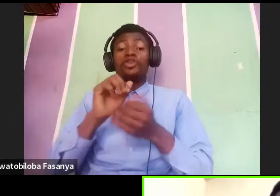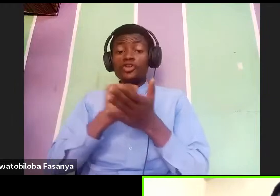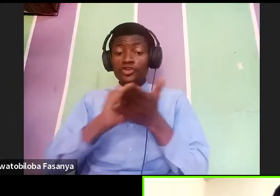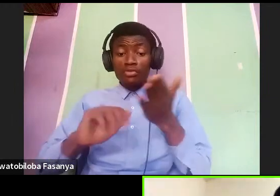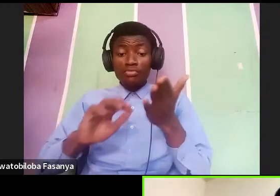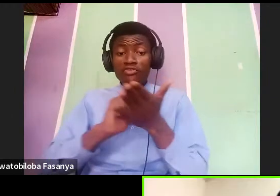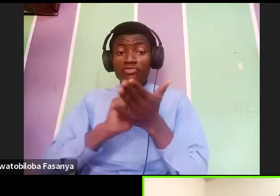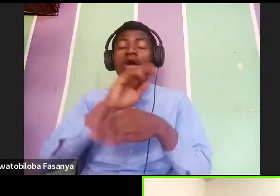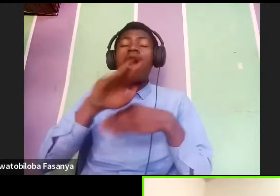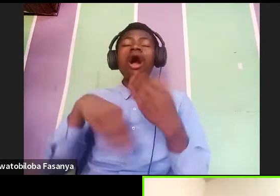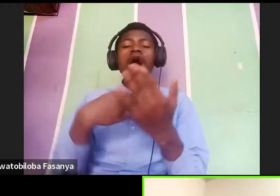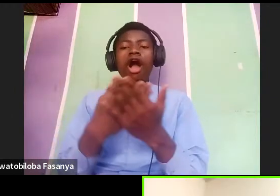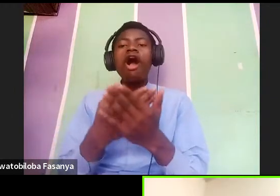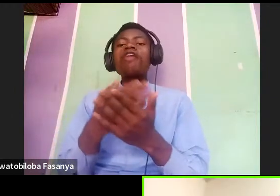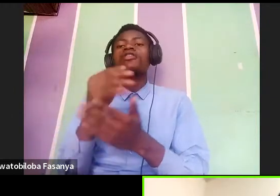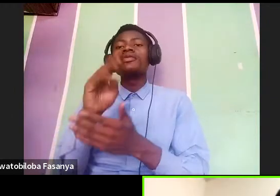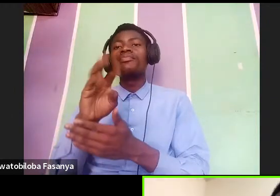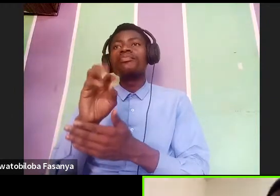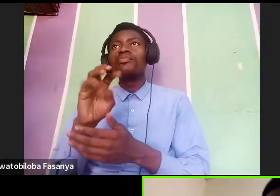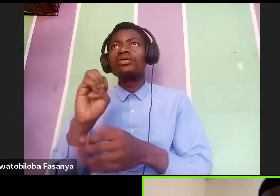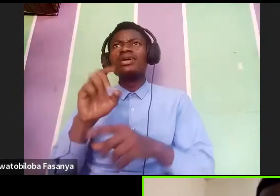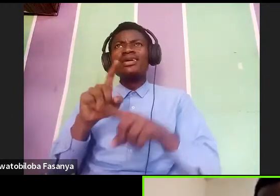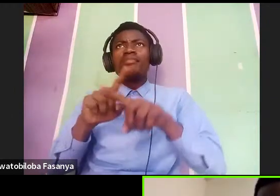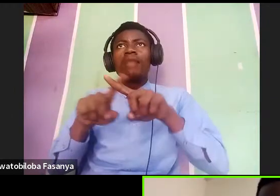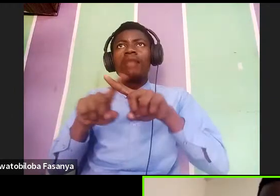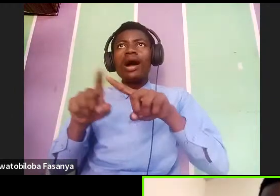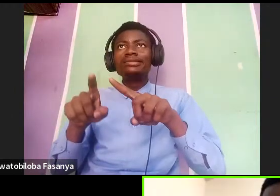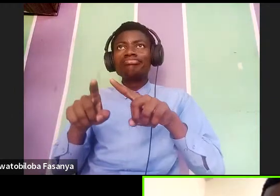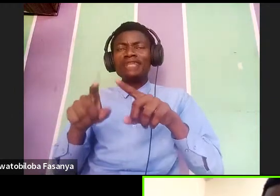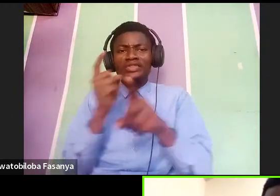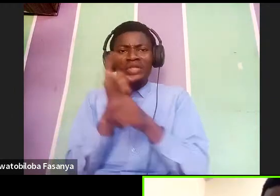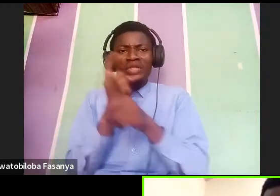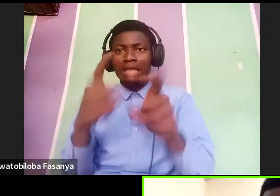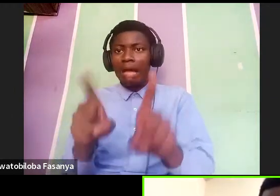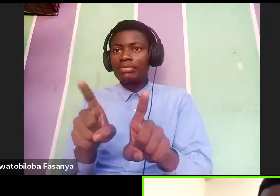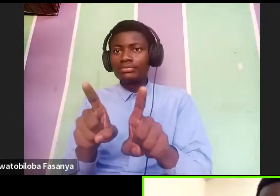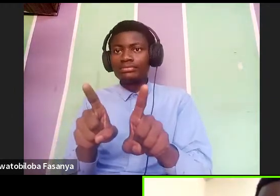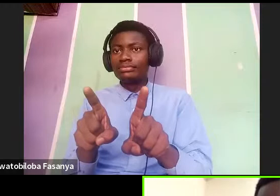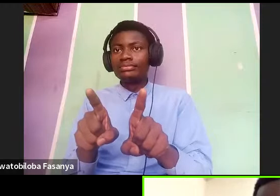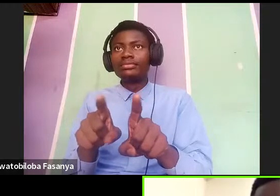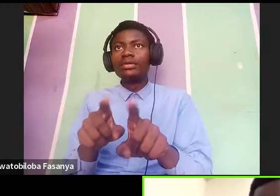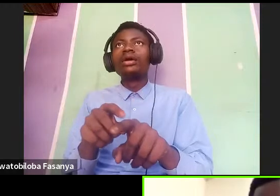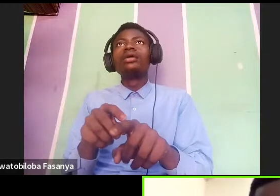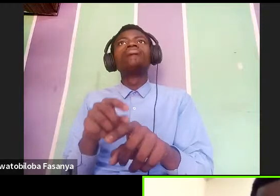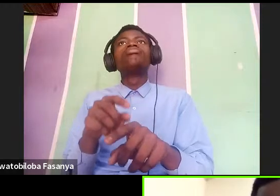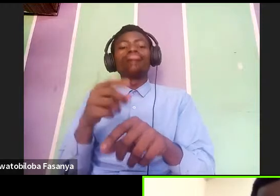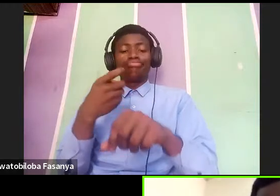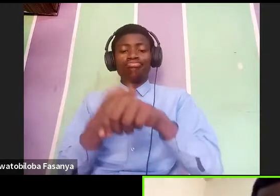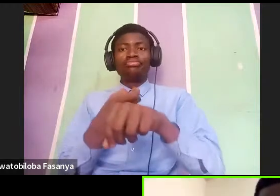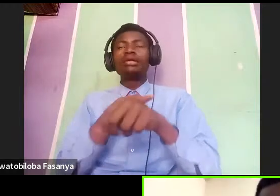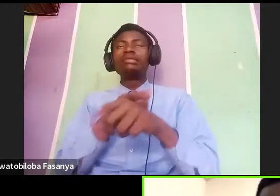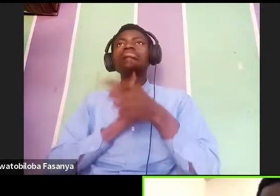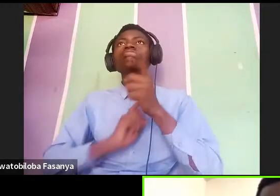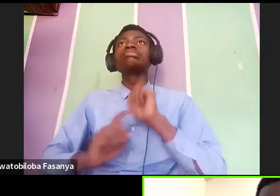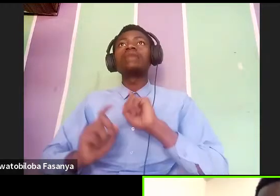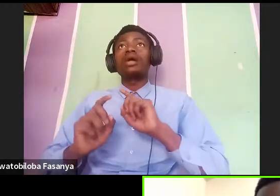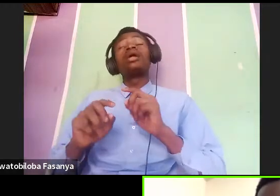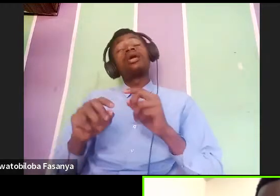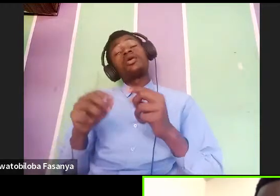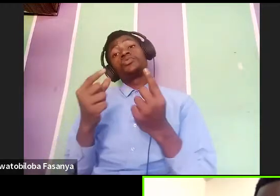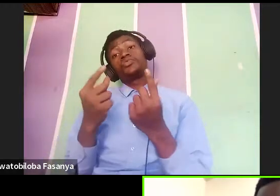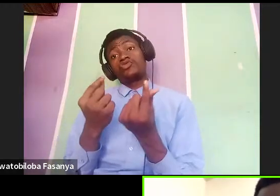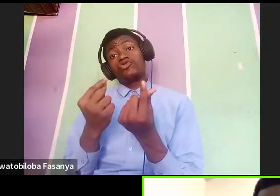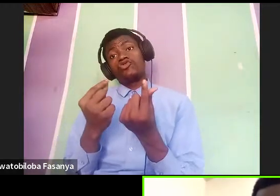through the net. Things like drinking water to help you clear it, having some solid to